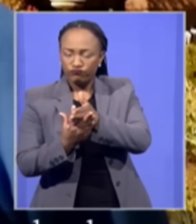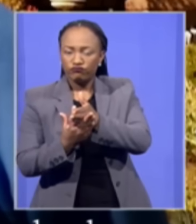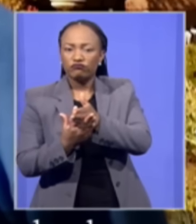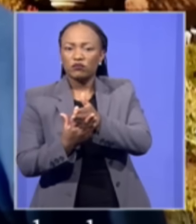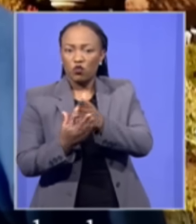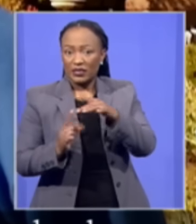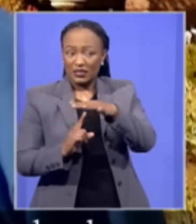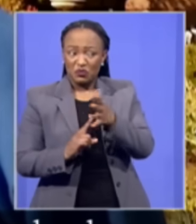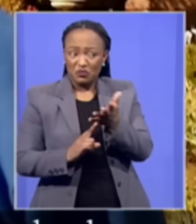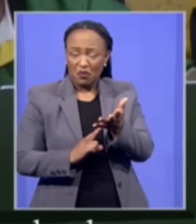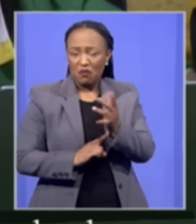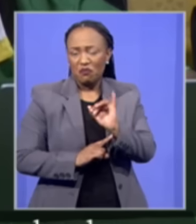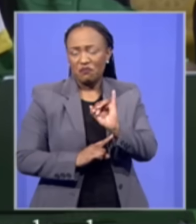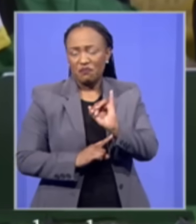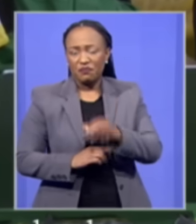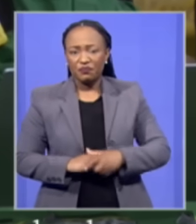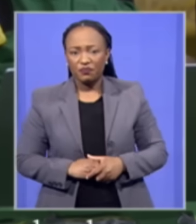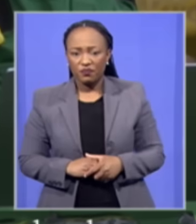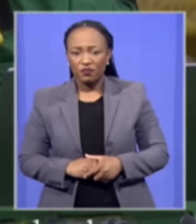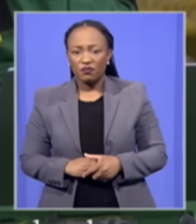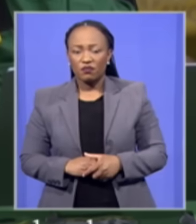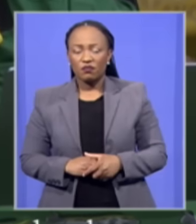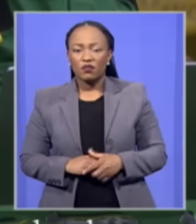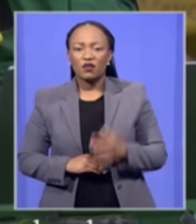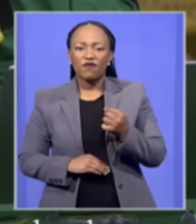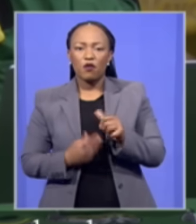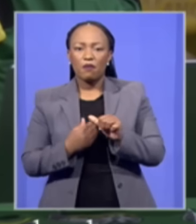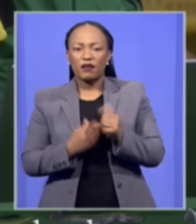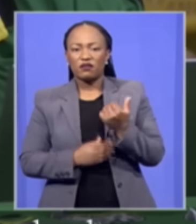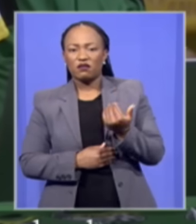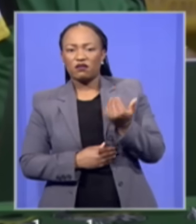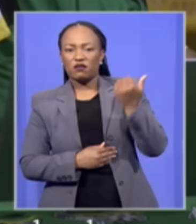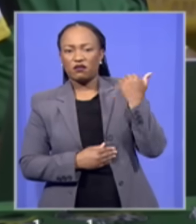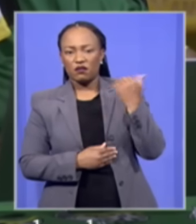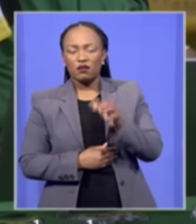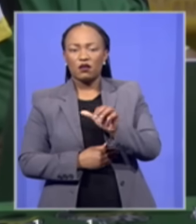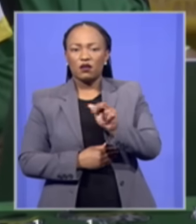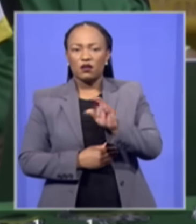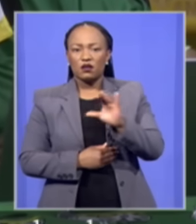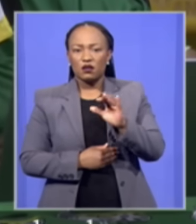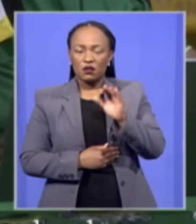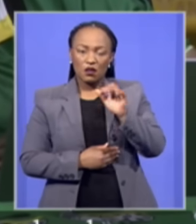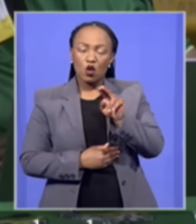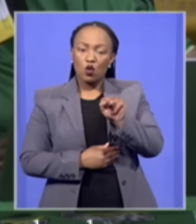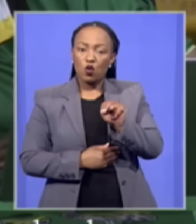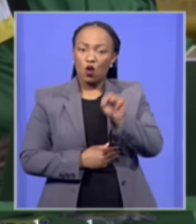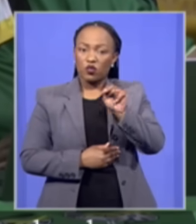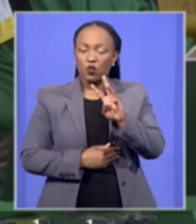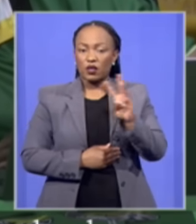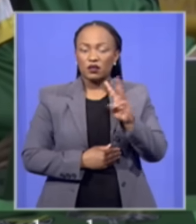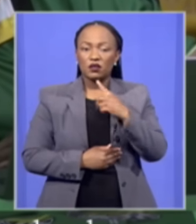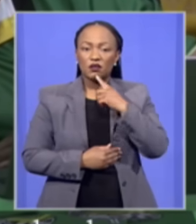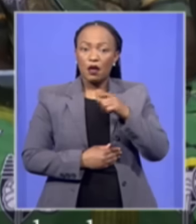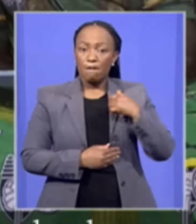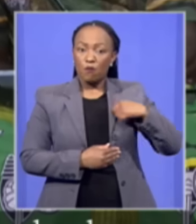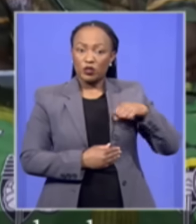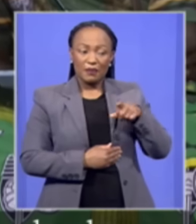such as this one. Dikgwedi di le mmalwa tse di fetileng ANC mo North West ya tsisinya gore masepala Ditsobotla o